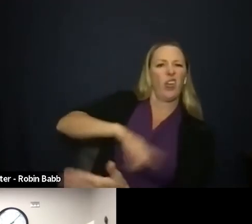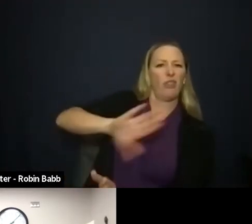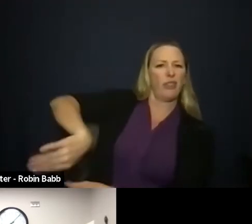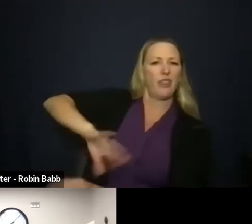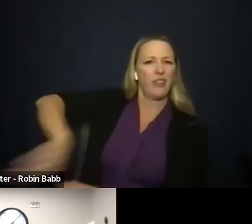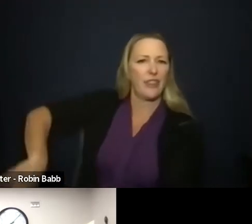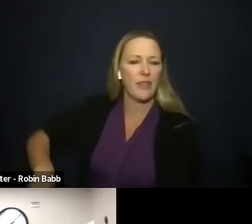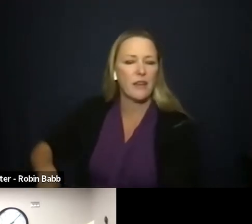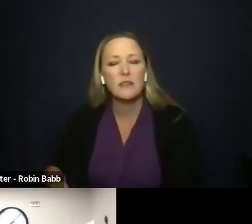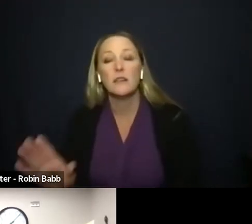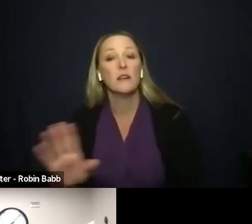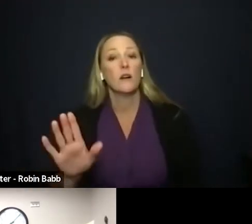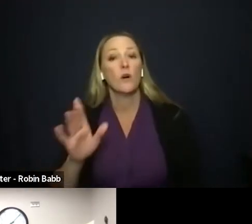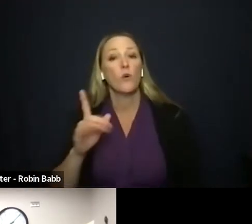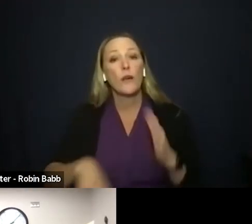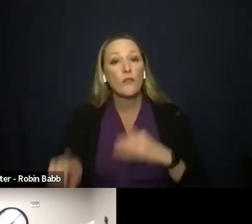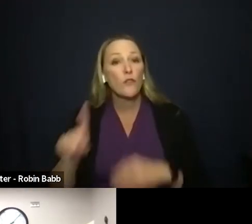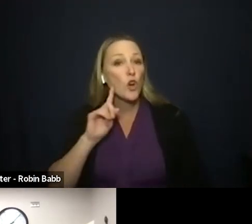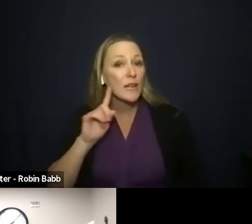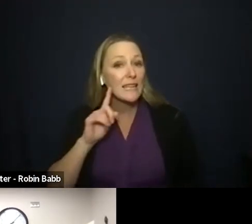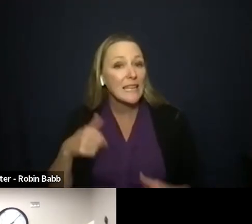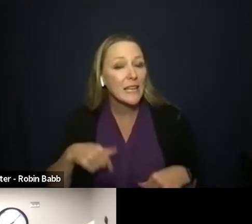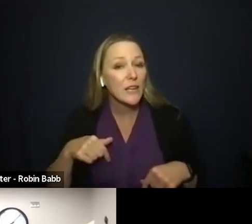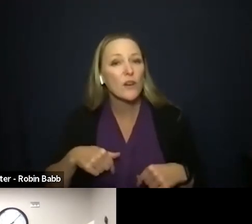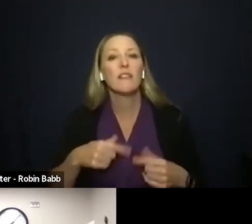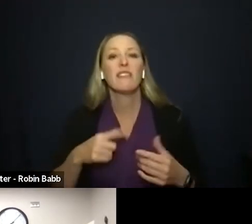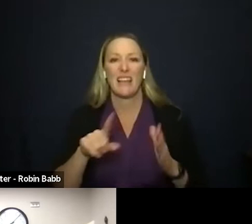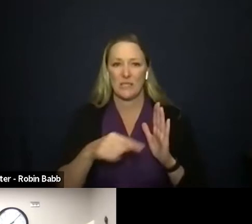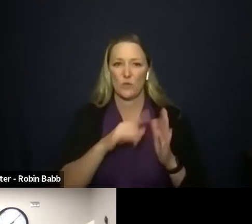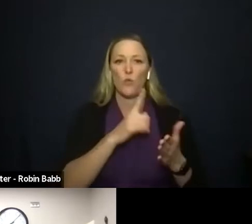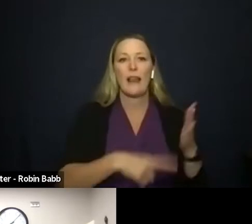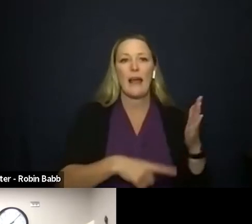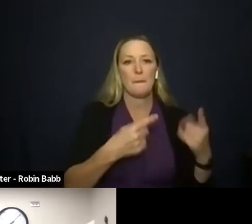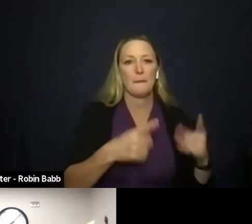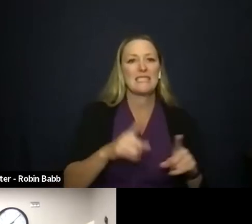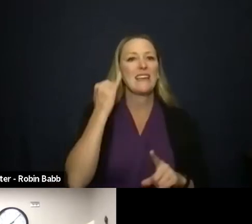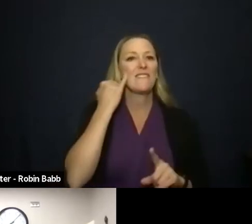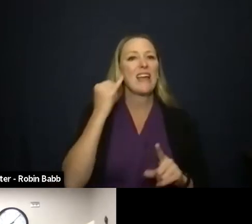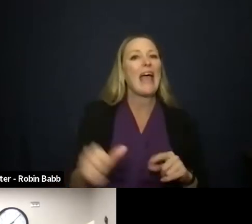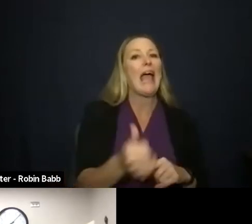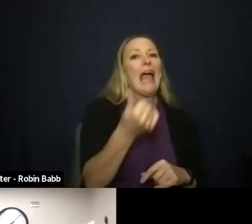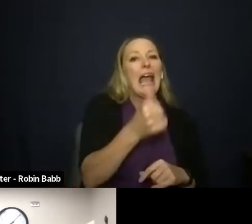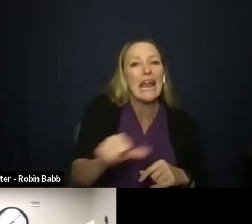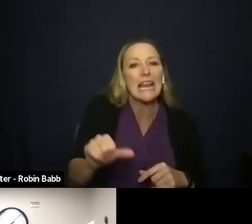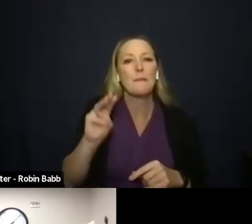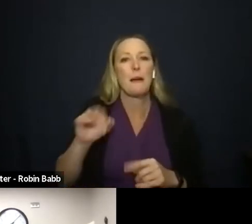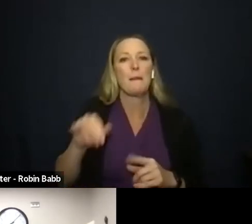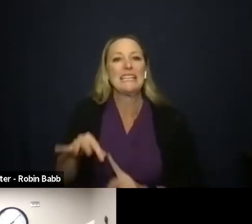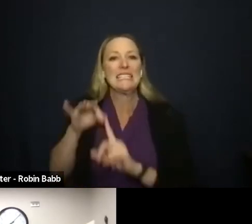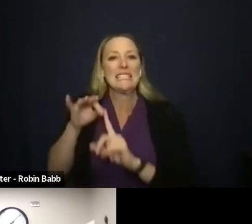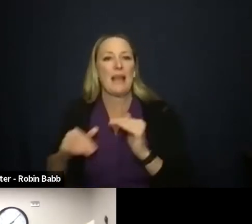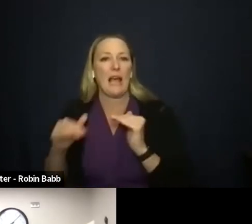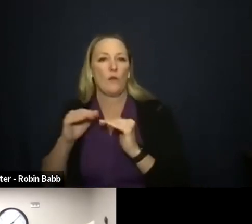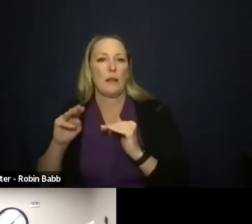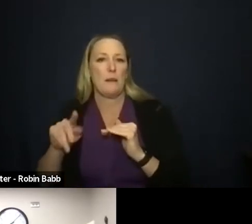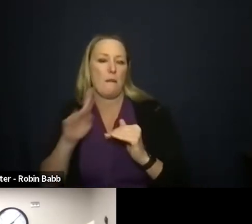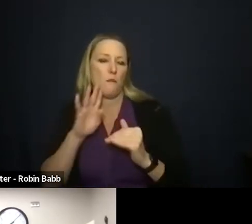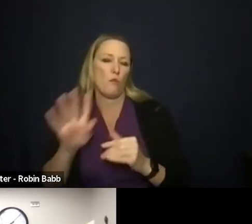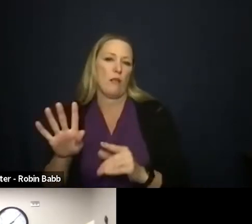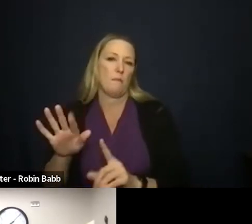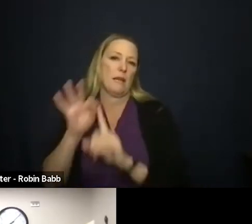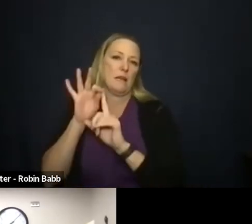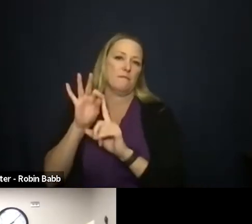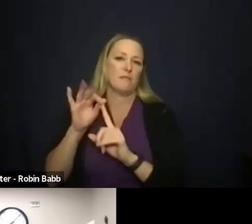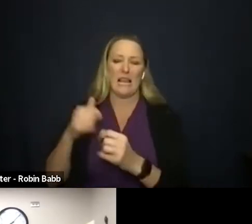heard here is what will happen if any map other than the equity map is selected i support the equity map and oppose